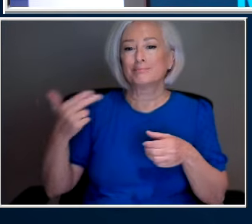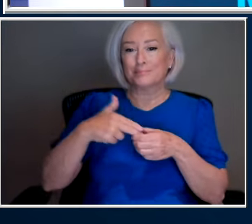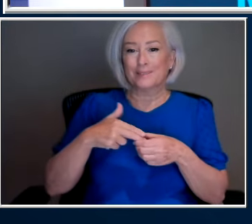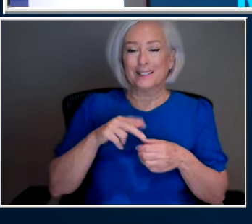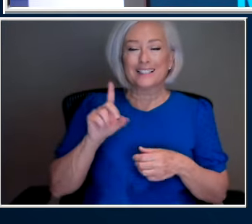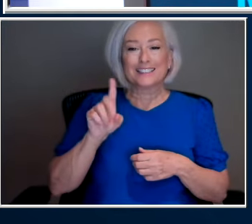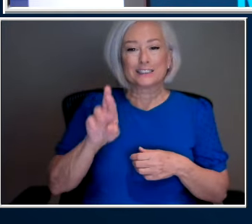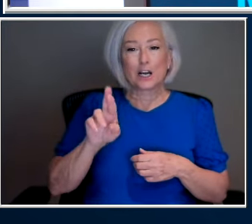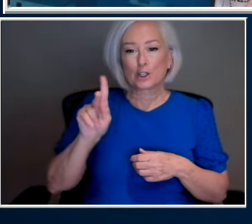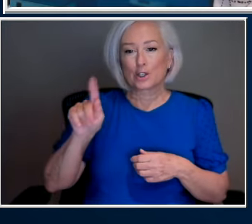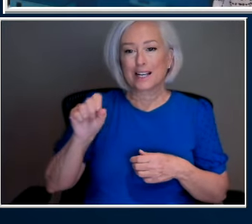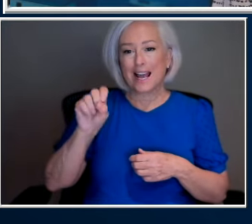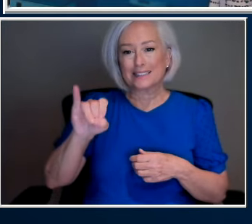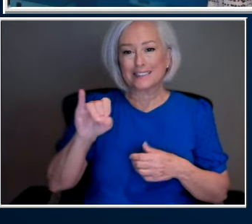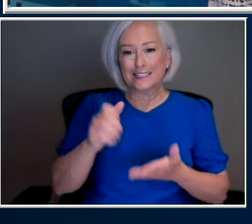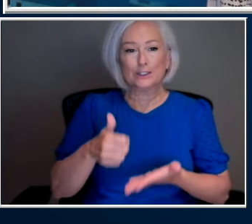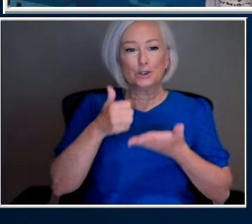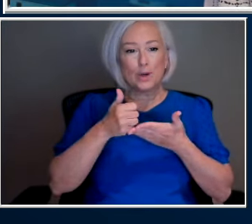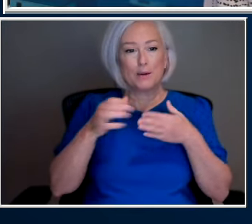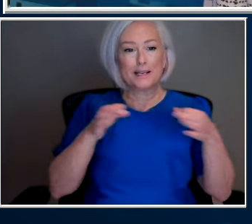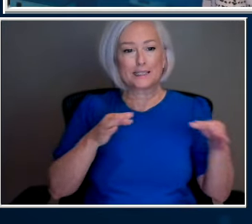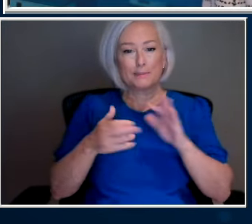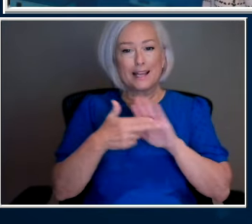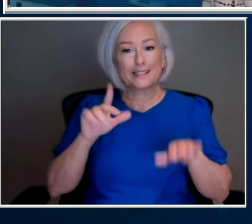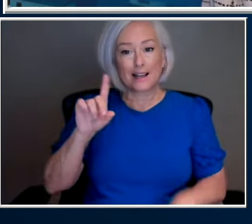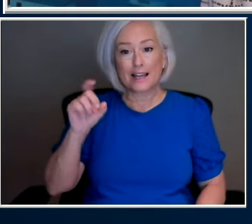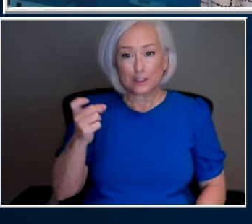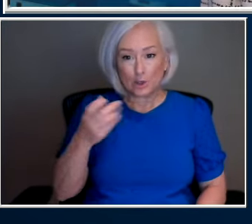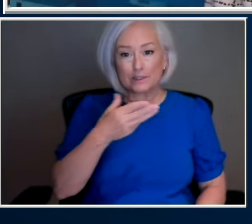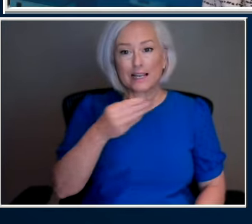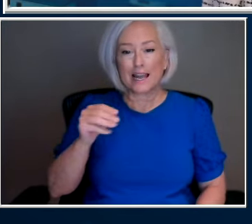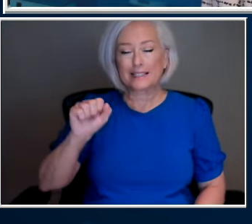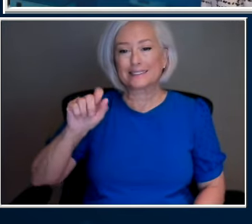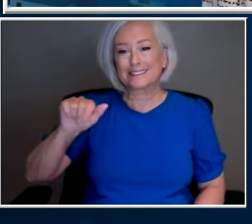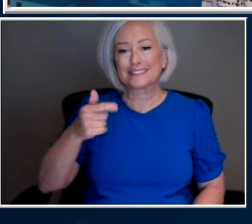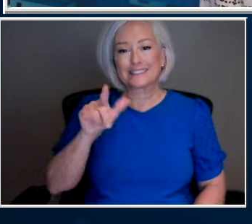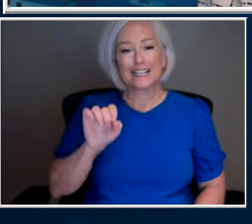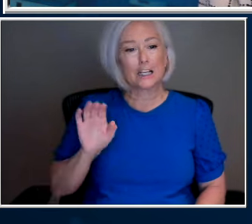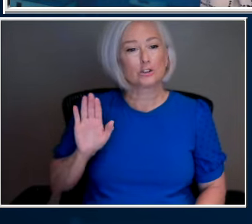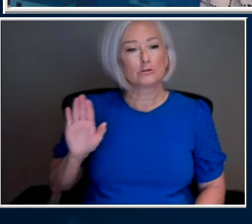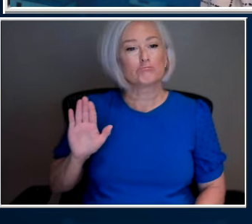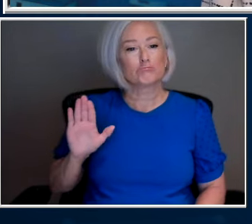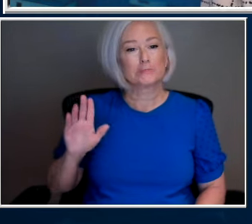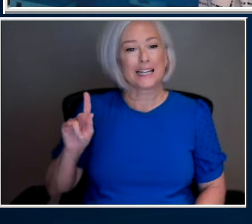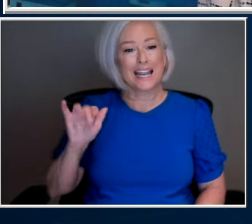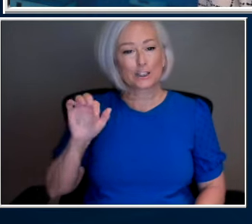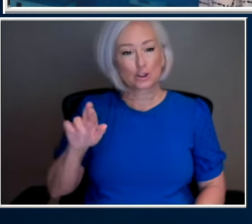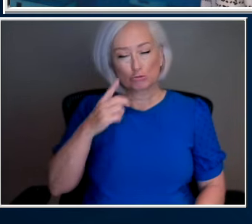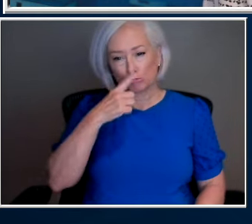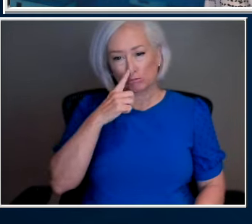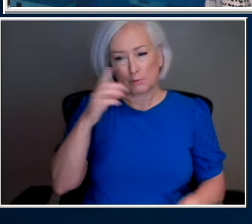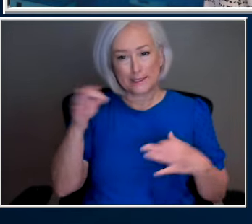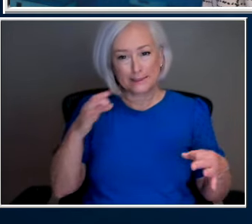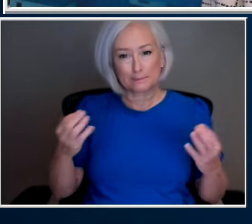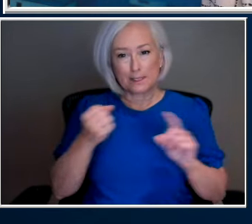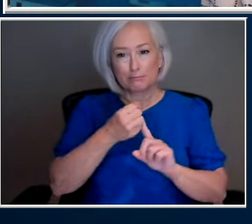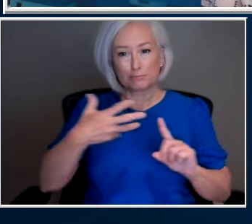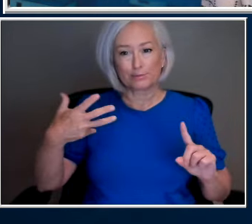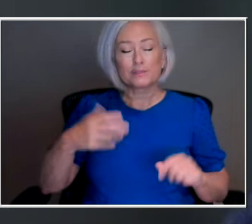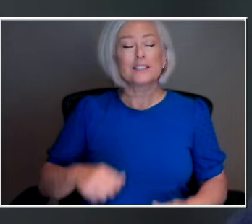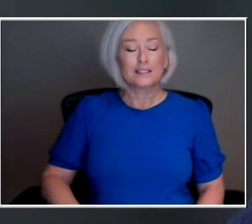that diagnosis and the exact stage of Ken's cancer. Can you explain that further, Dr. Kasi? Yeah,